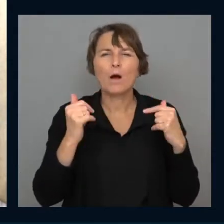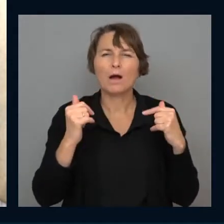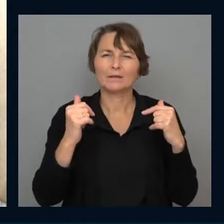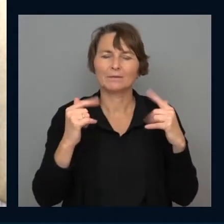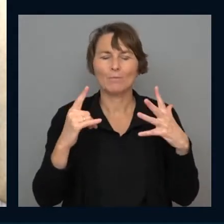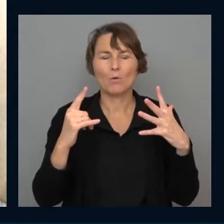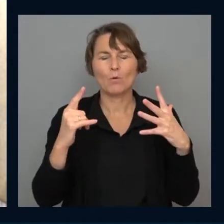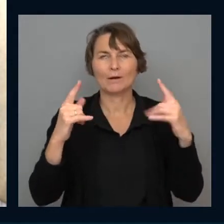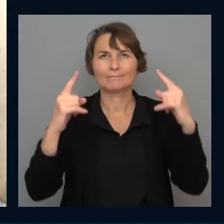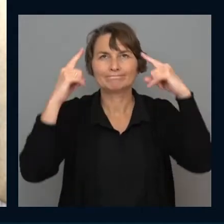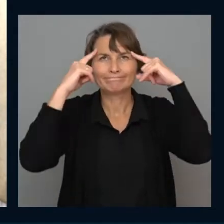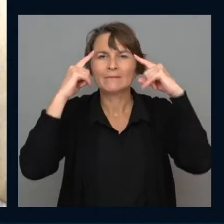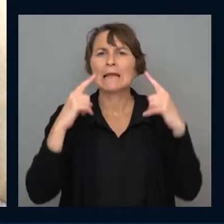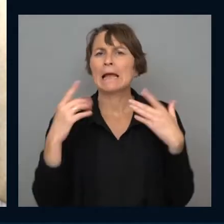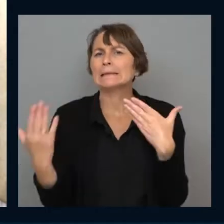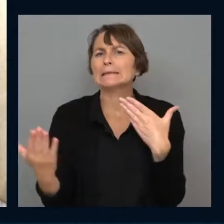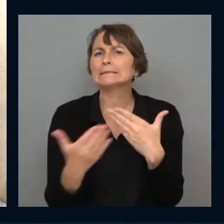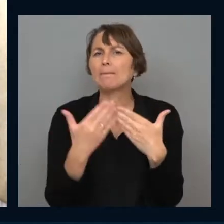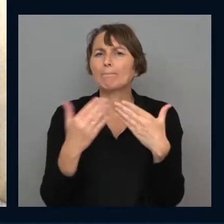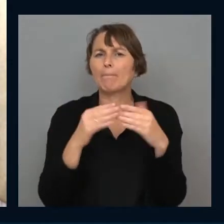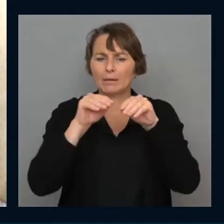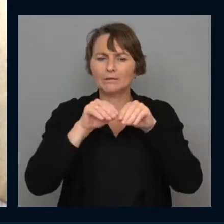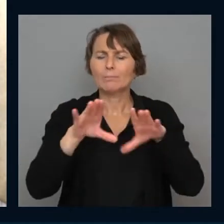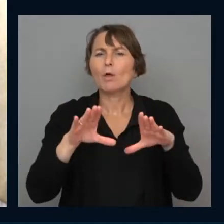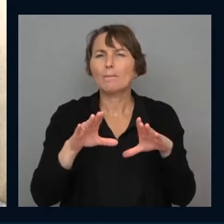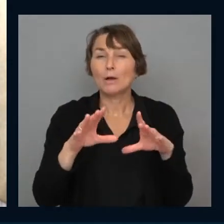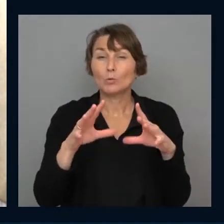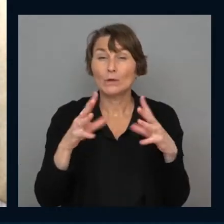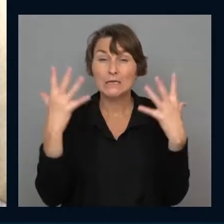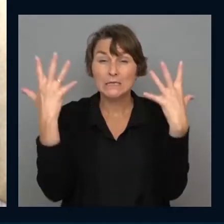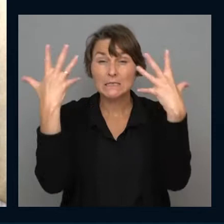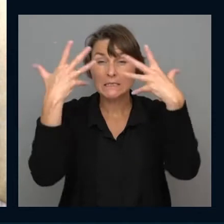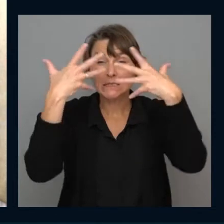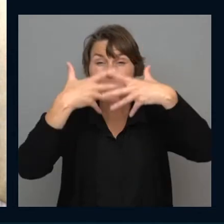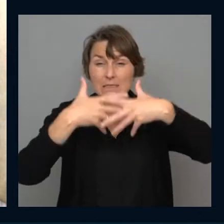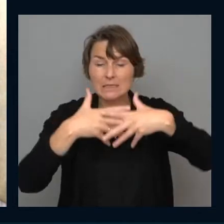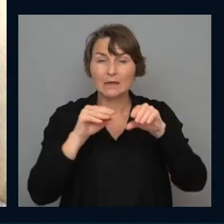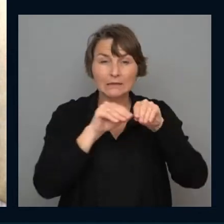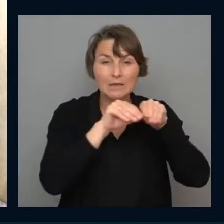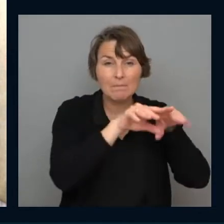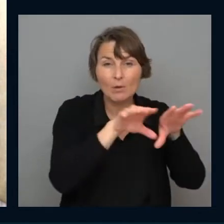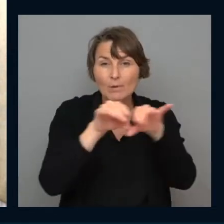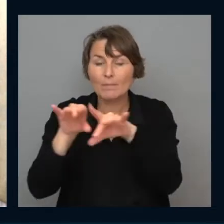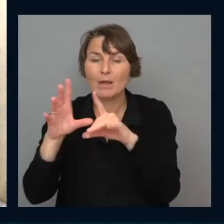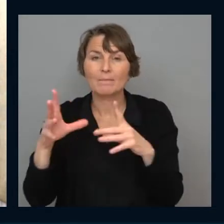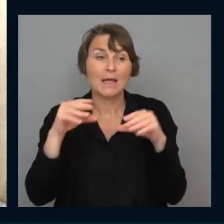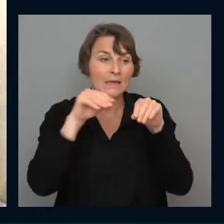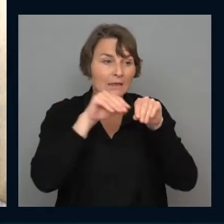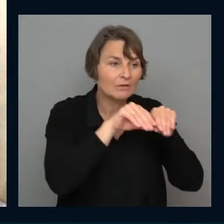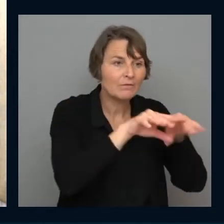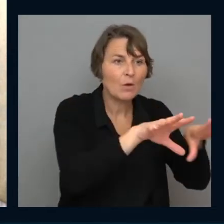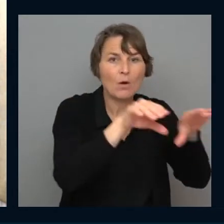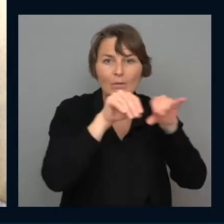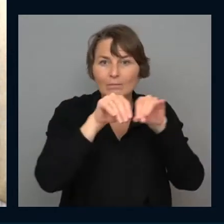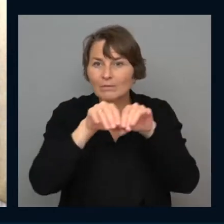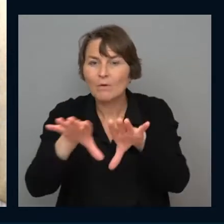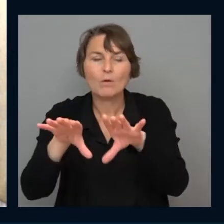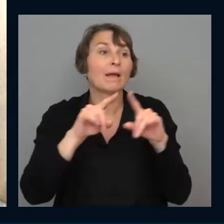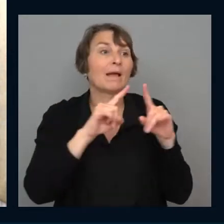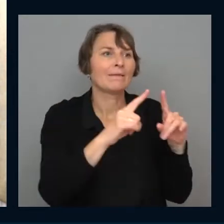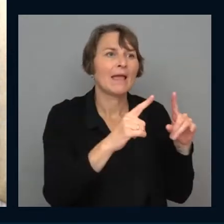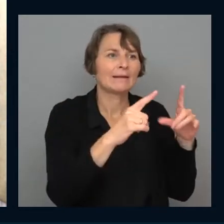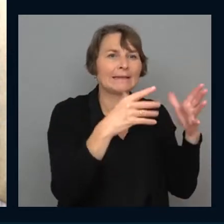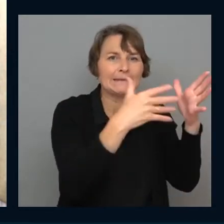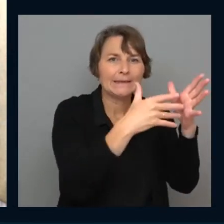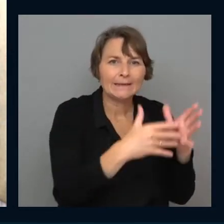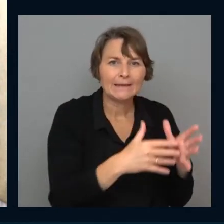scenarios, right? For instance, if you want to deploy maybe into a dev environment and then have approval gates, and then go into my QA where my QA teams